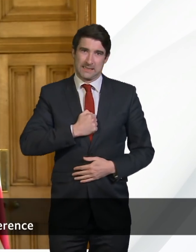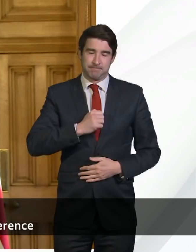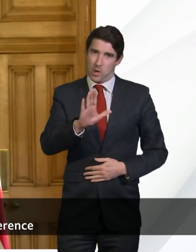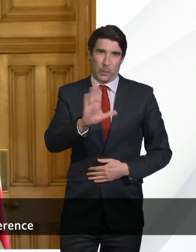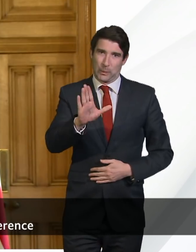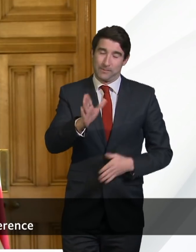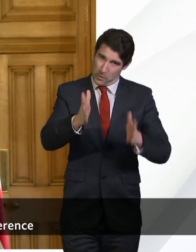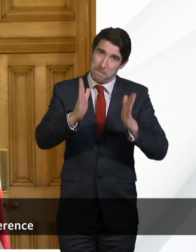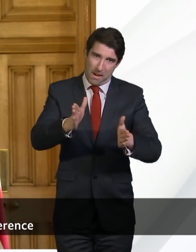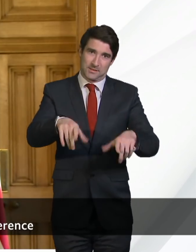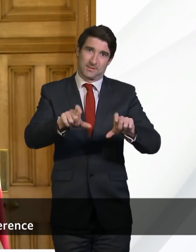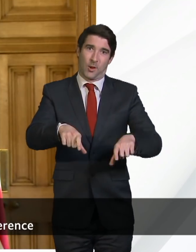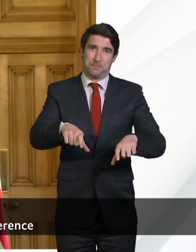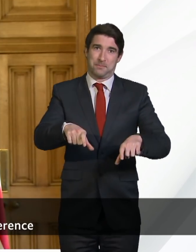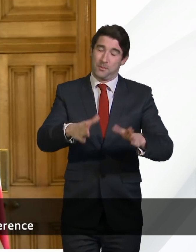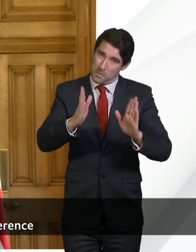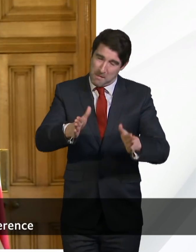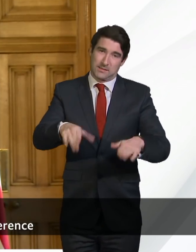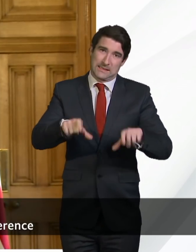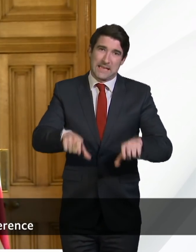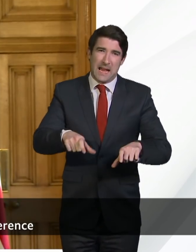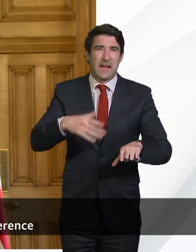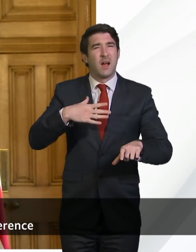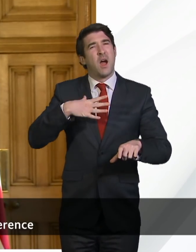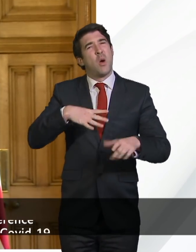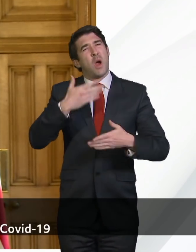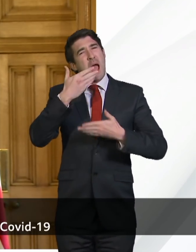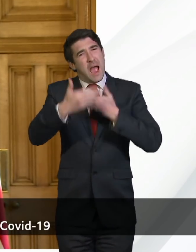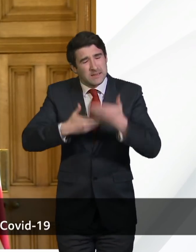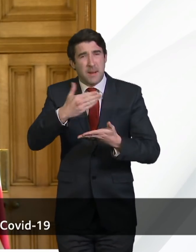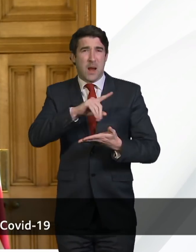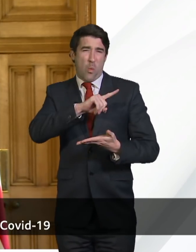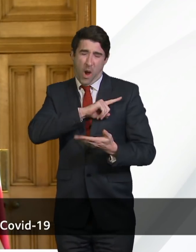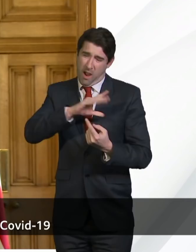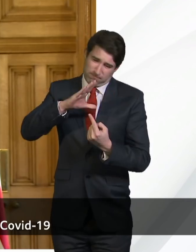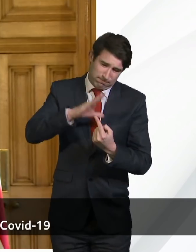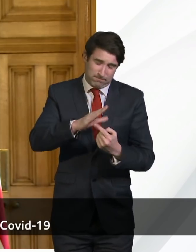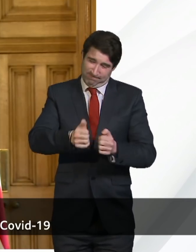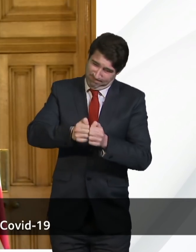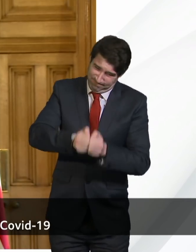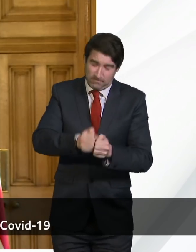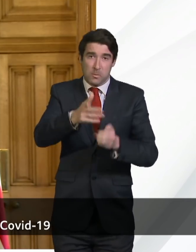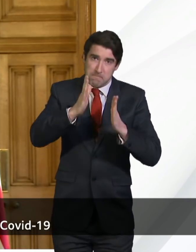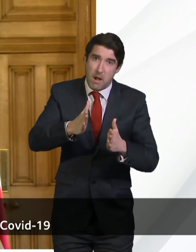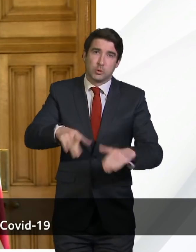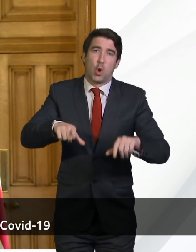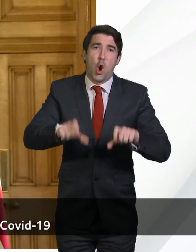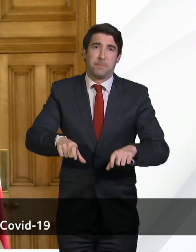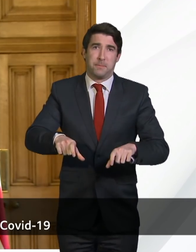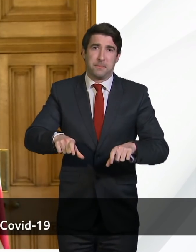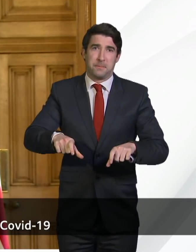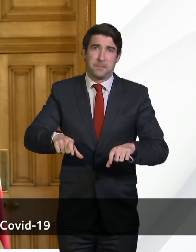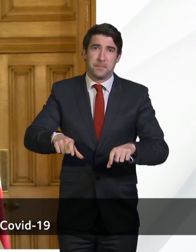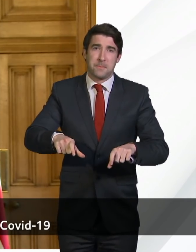going. Let me just explain a little bit about why that's so important. Today I chaired a